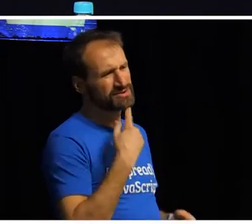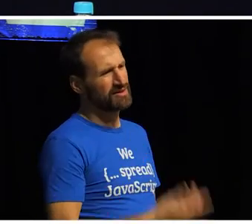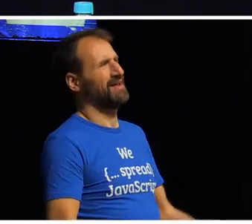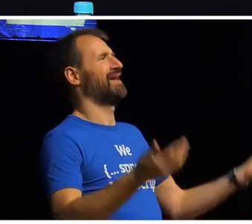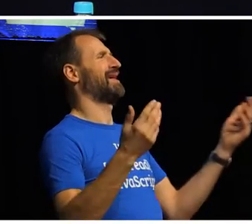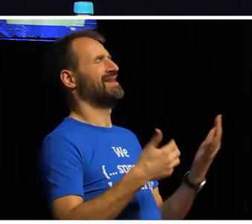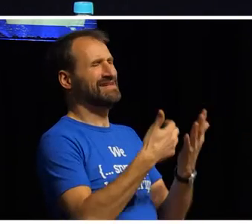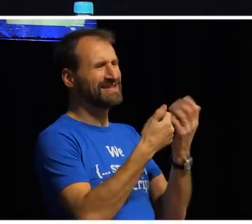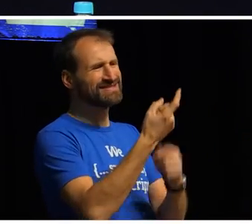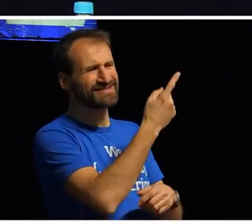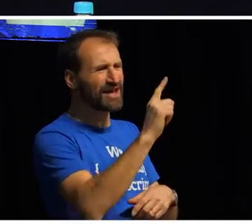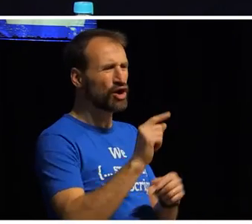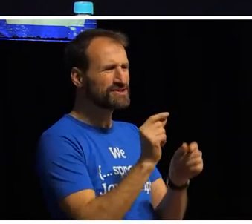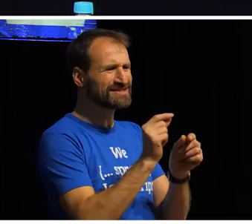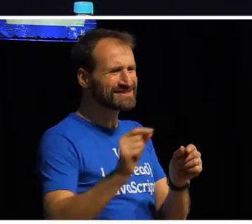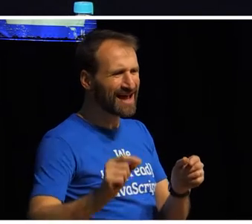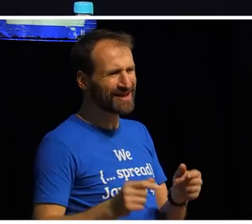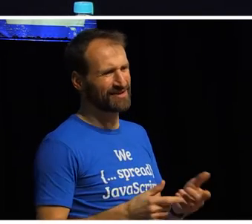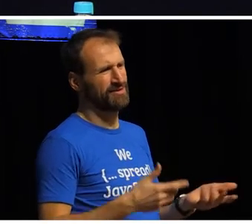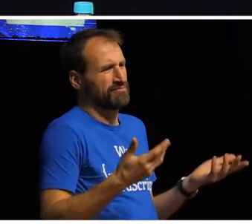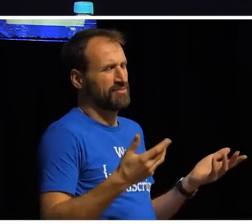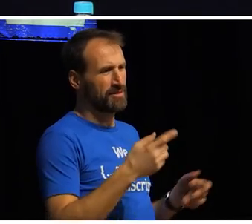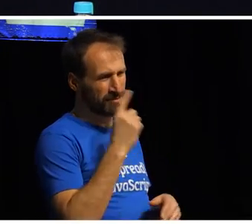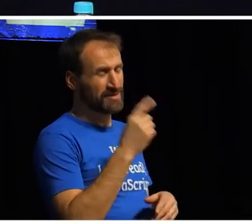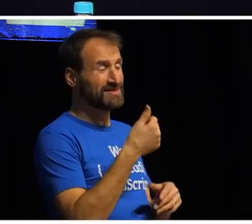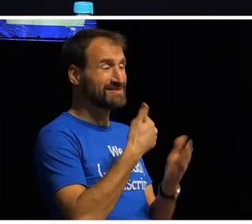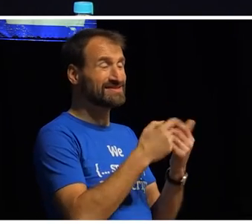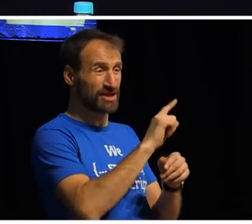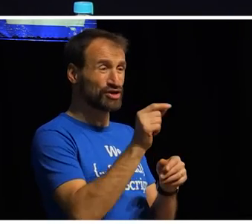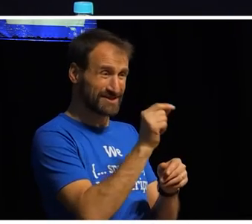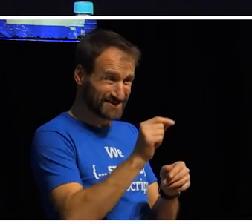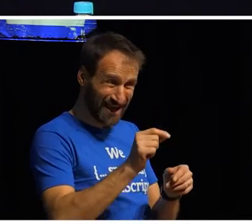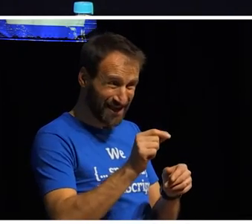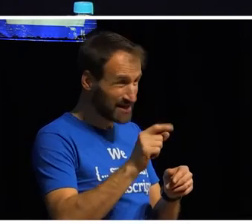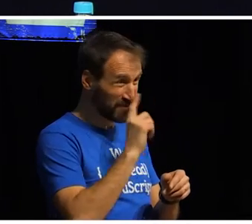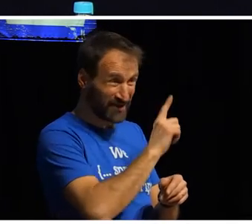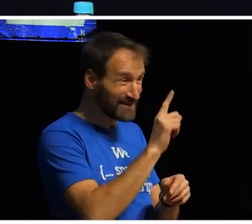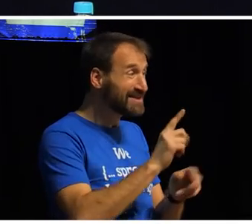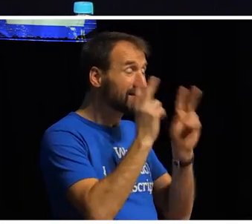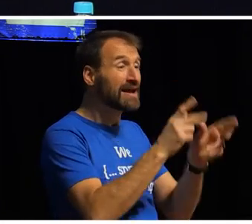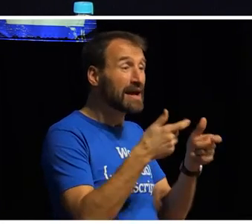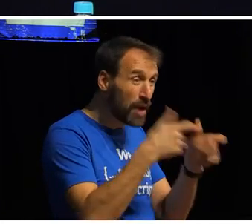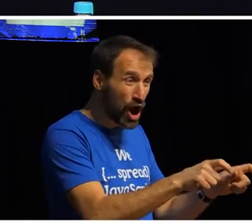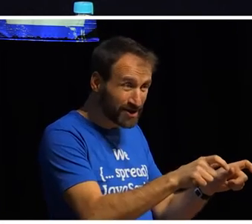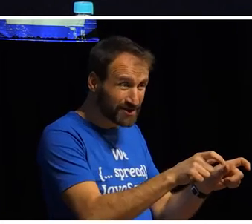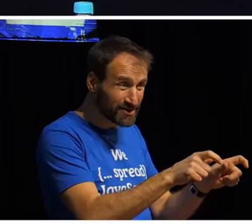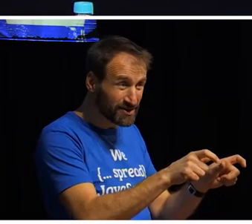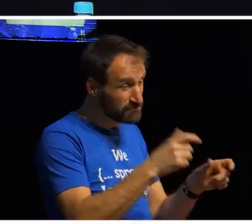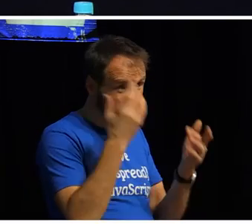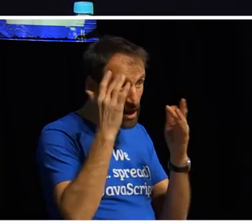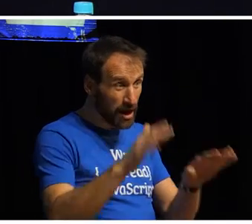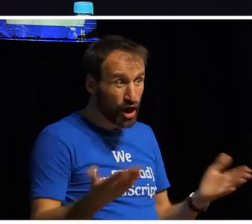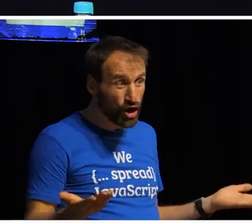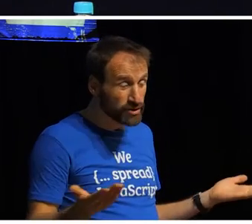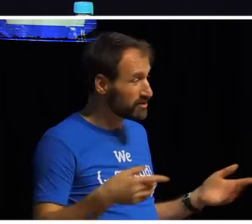thousand characters who in their white right mind would sort of past sixty thousand characters but if it's not explicitly blocked it is allowed there's nothing